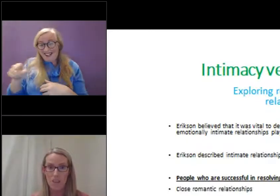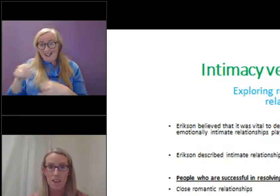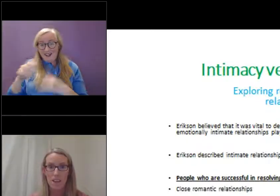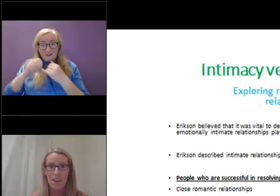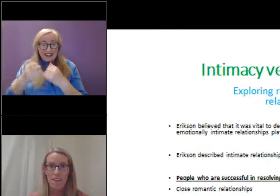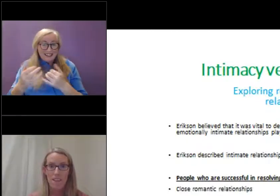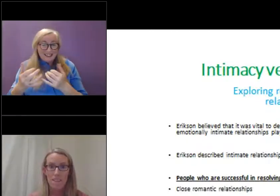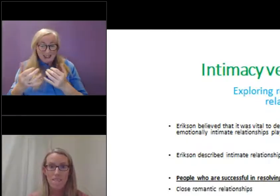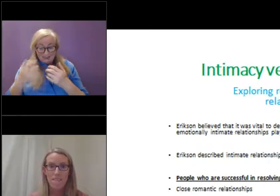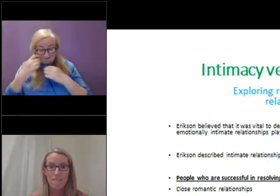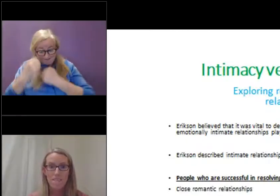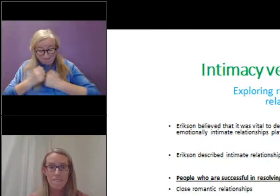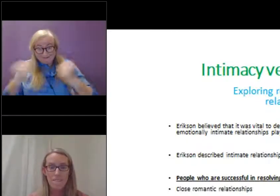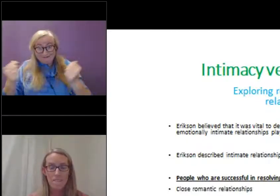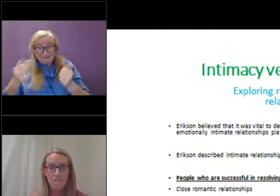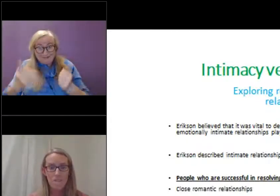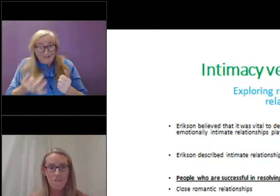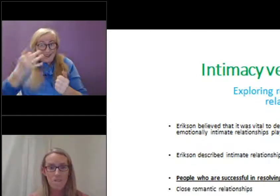almost.